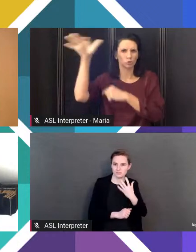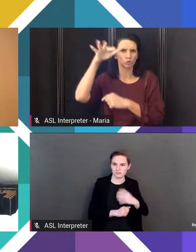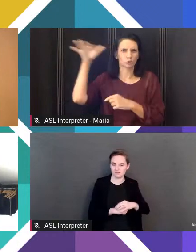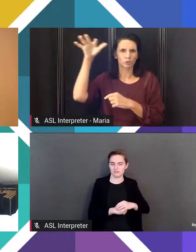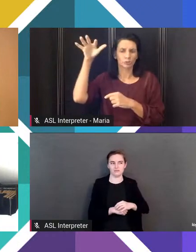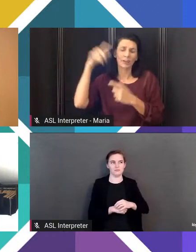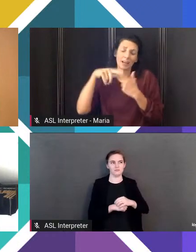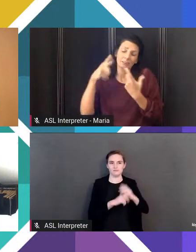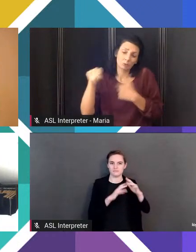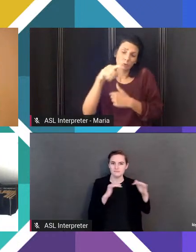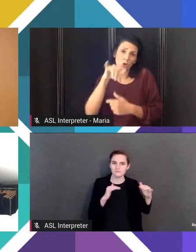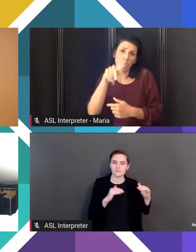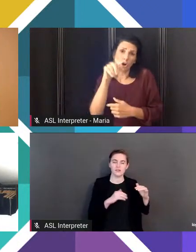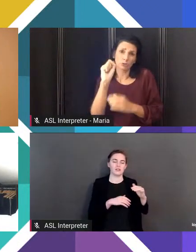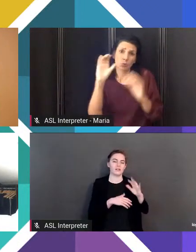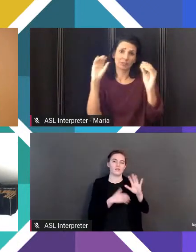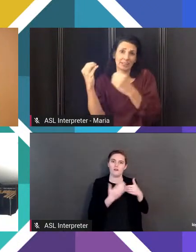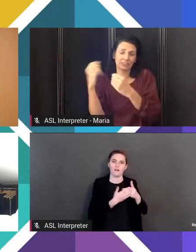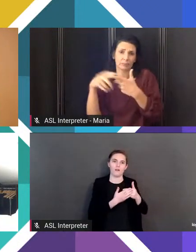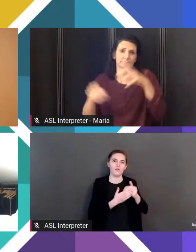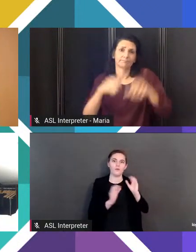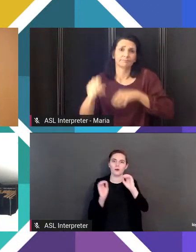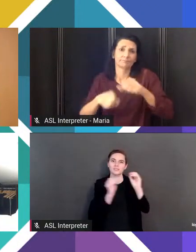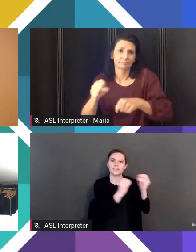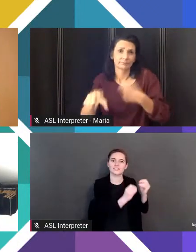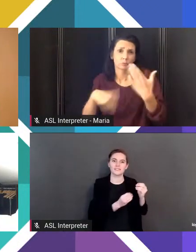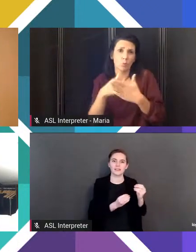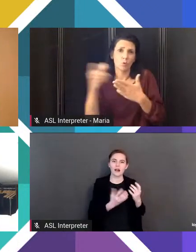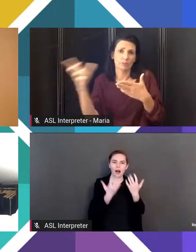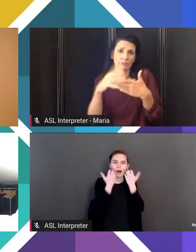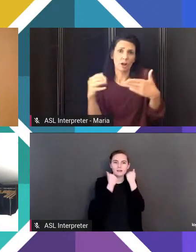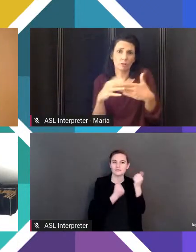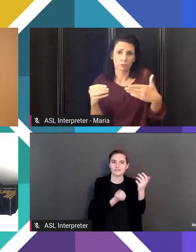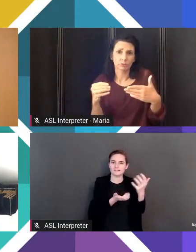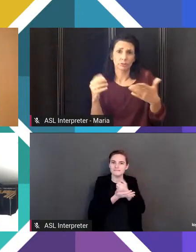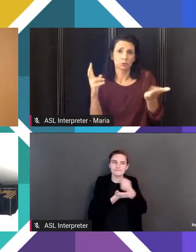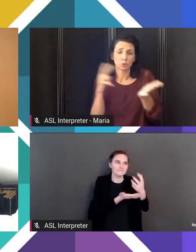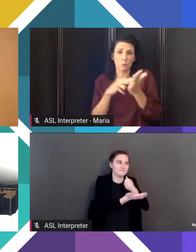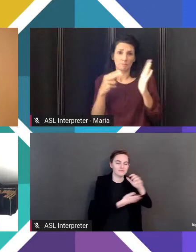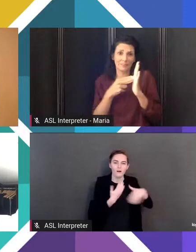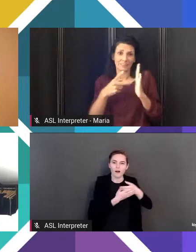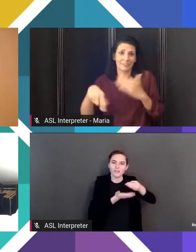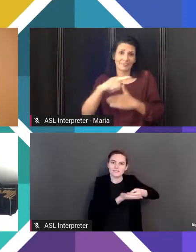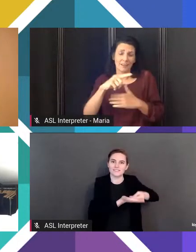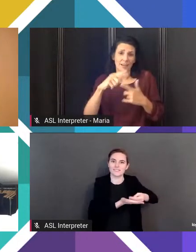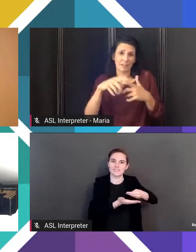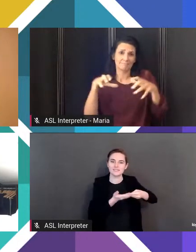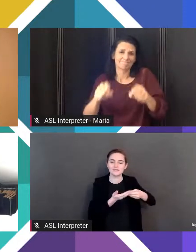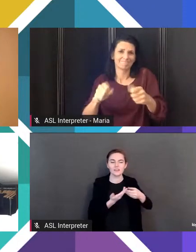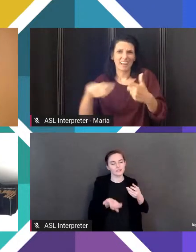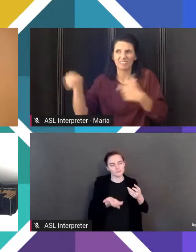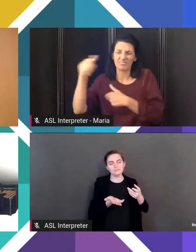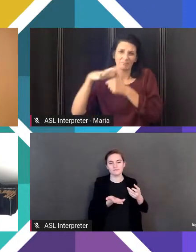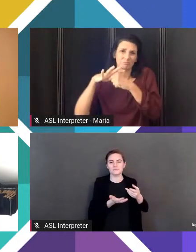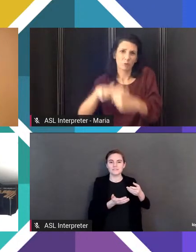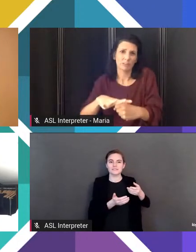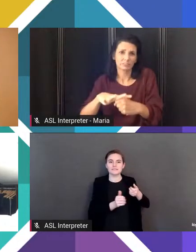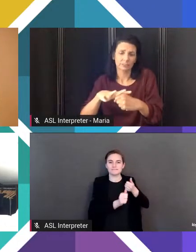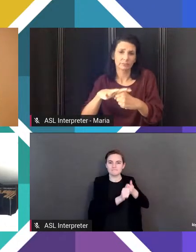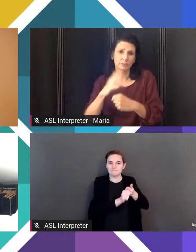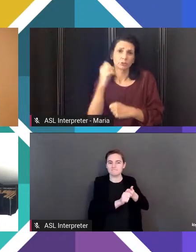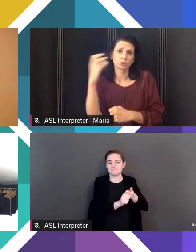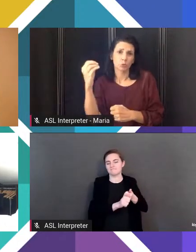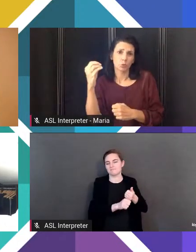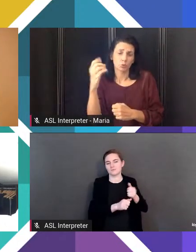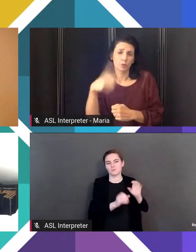all the dollars, right? Because they know how to use this language that is, as Patrick pointed out, inherently oppressive. And they